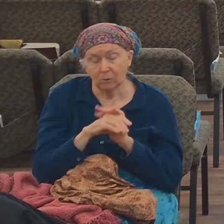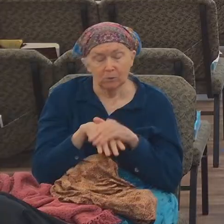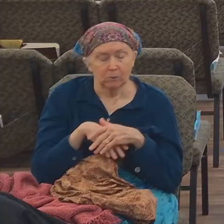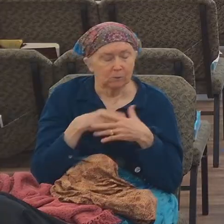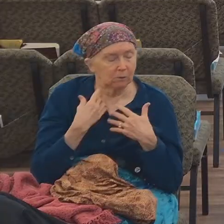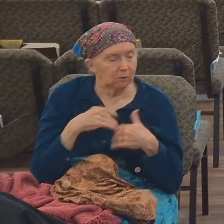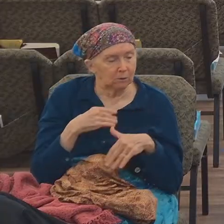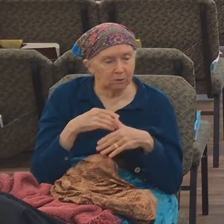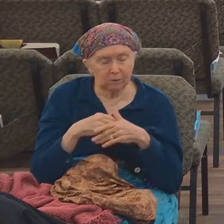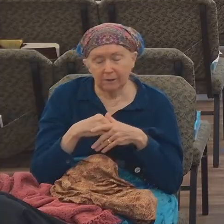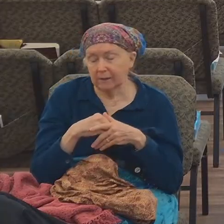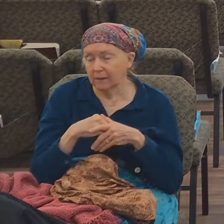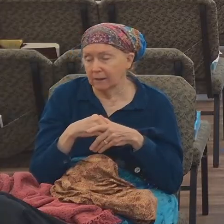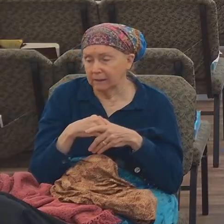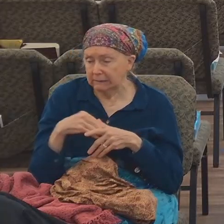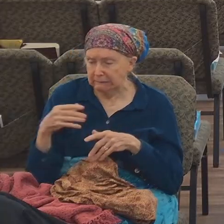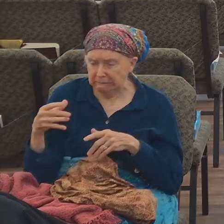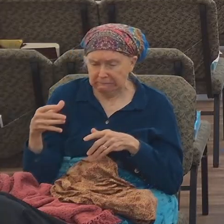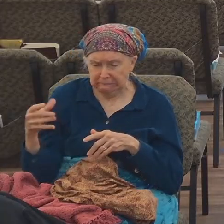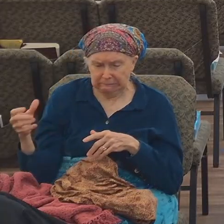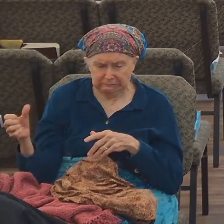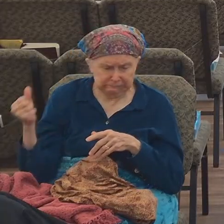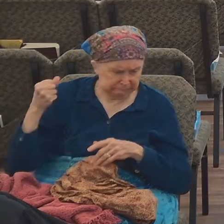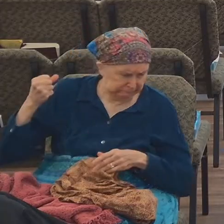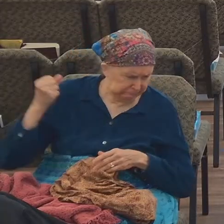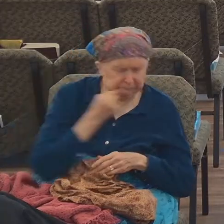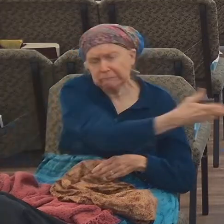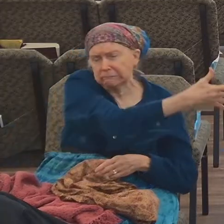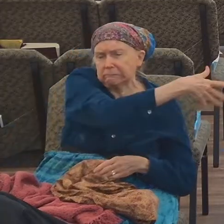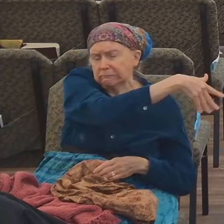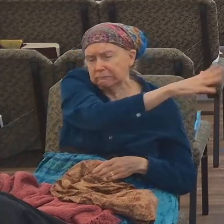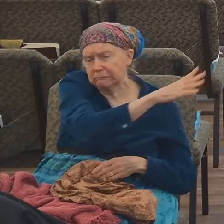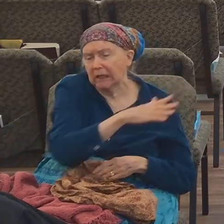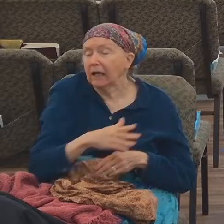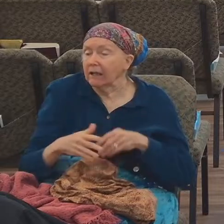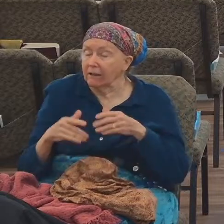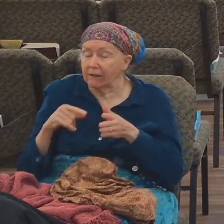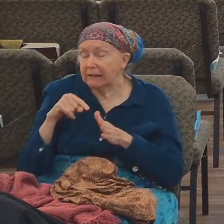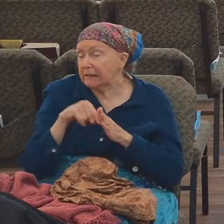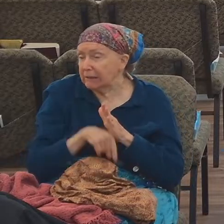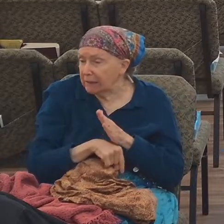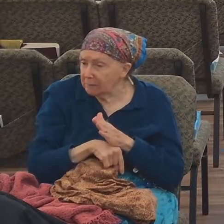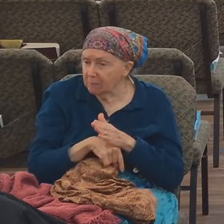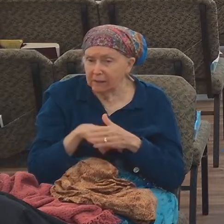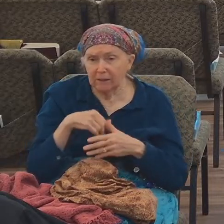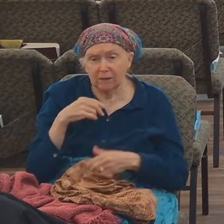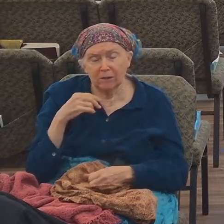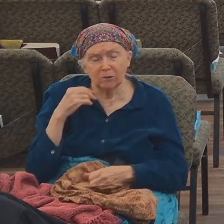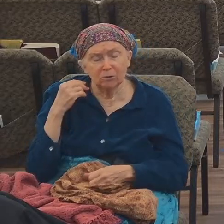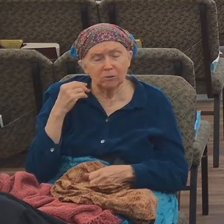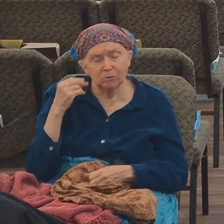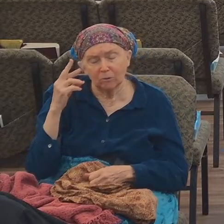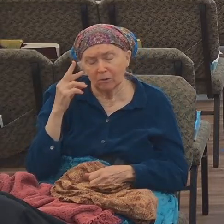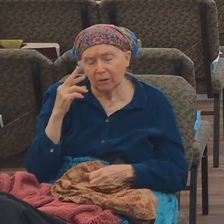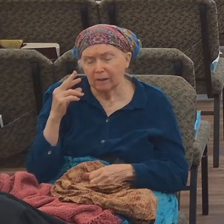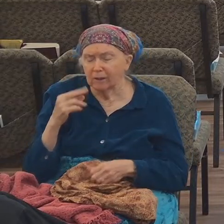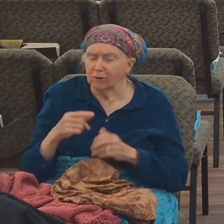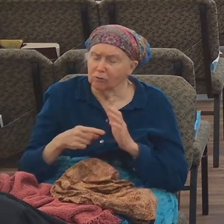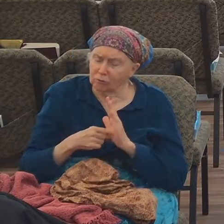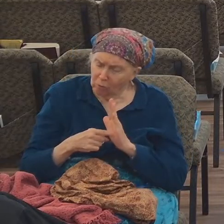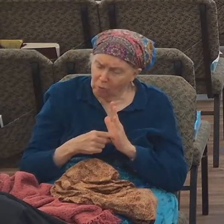that stirs up these very deeply, like all the reasons why you didn't want to let go. Do you see